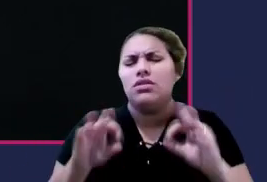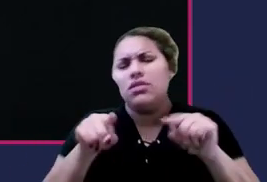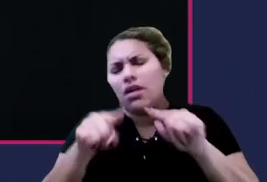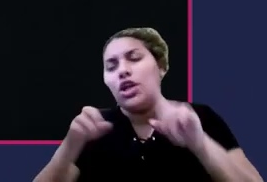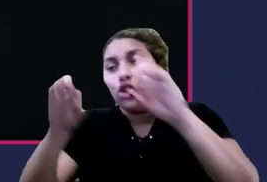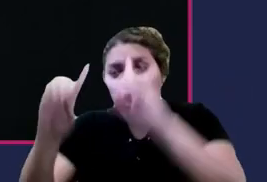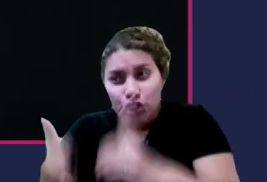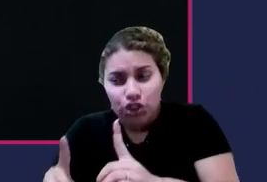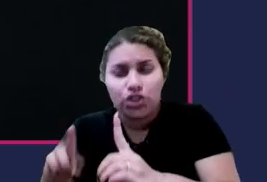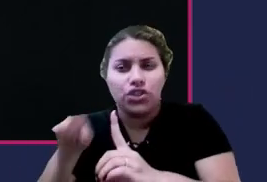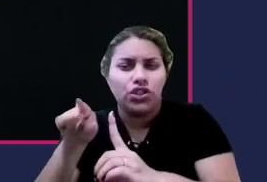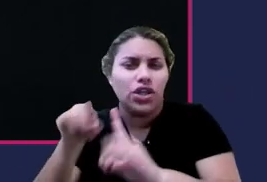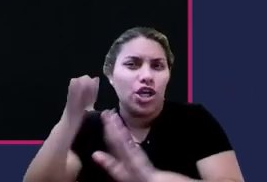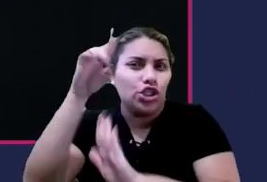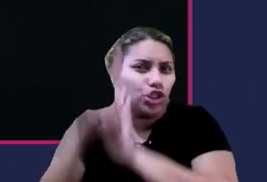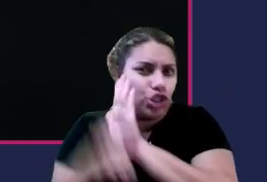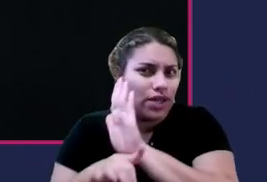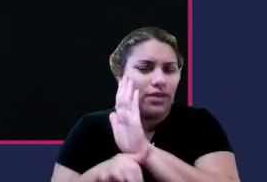to